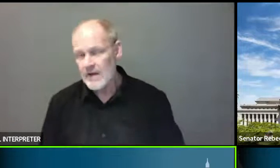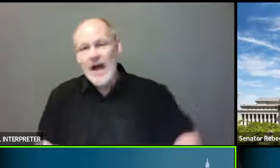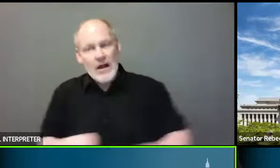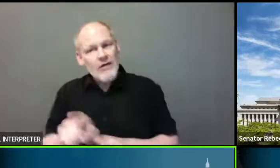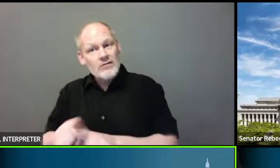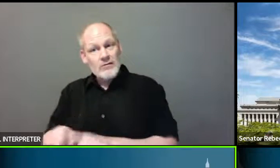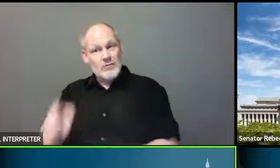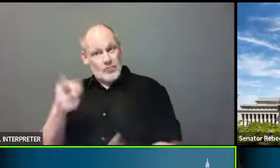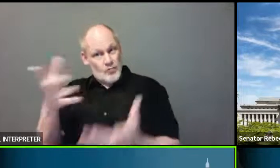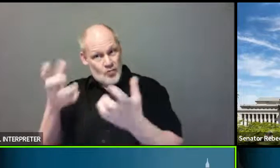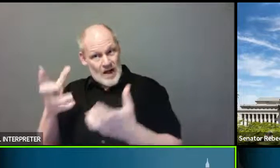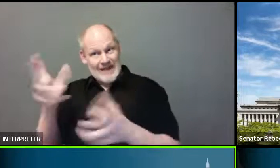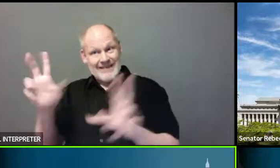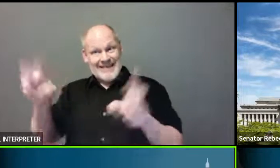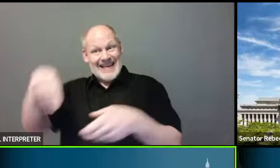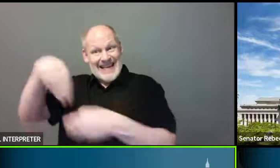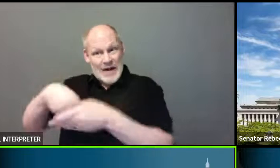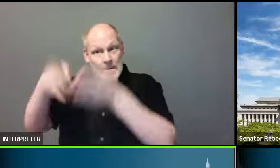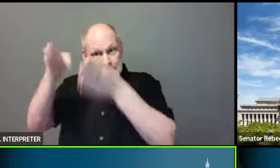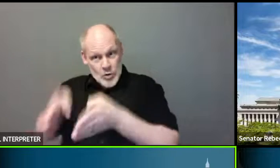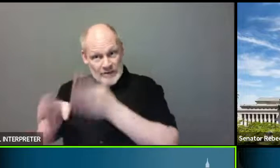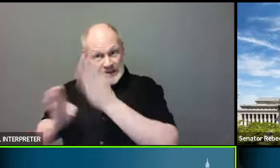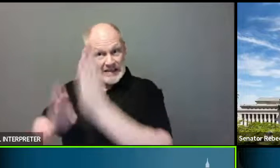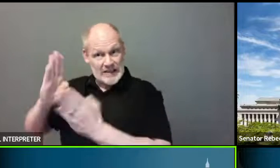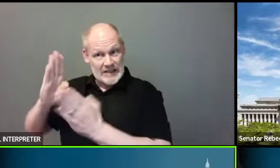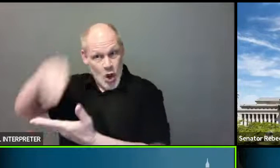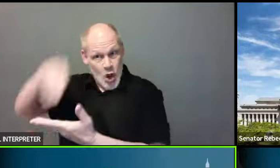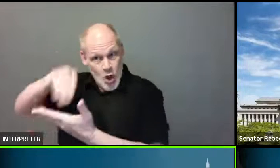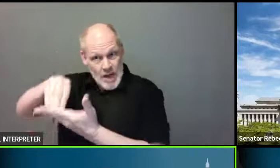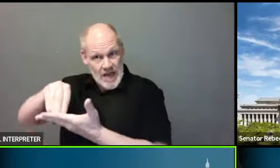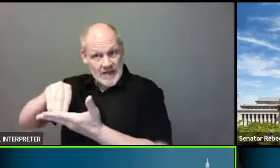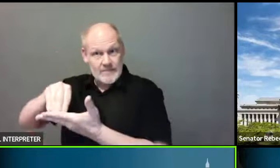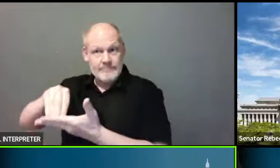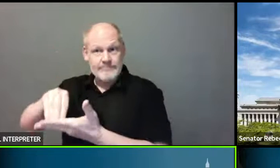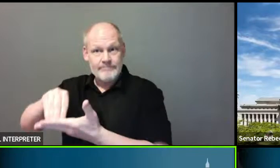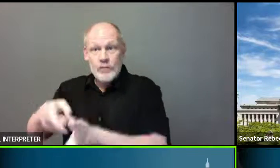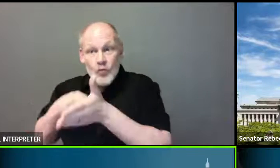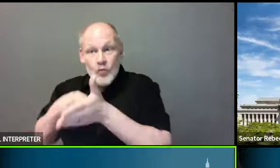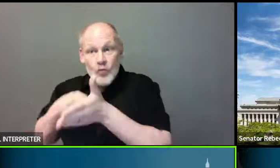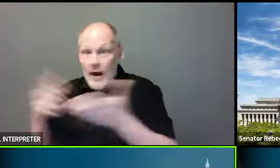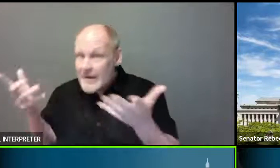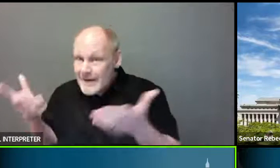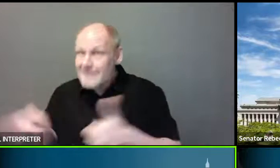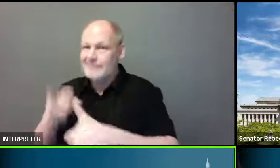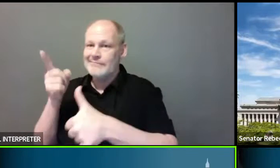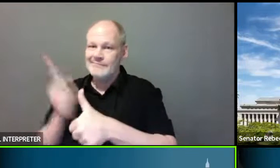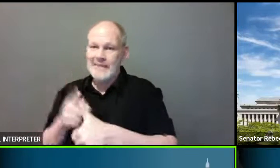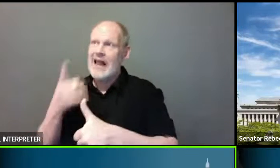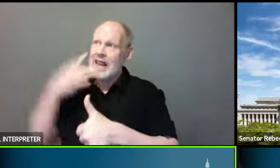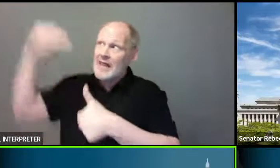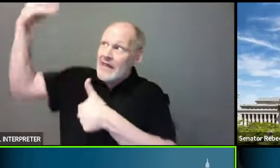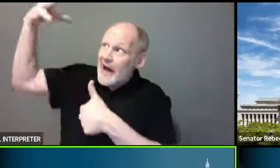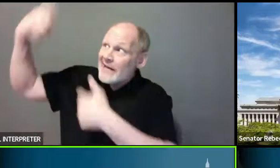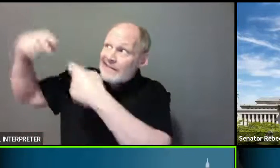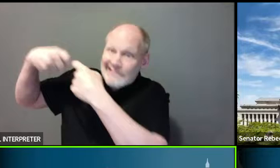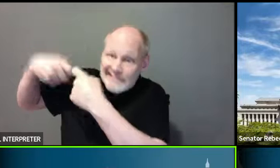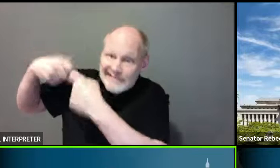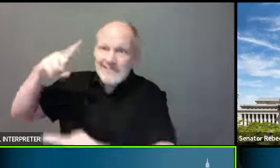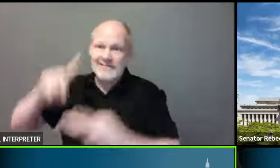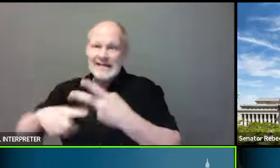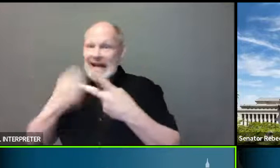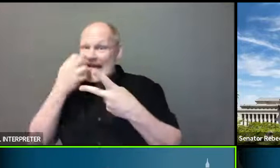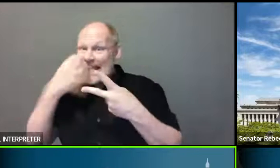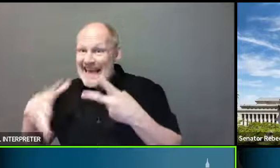to have the lights on, we have to have the heat on. And unfortunately, the way our